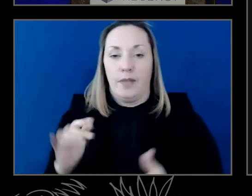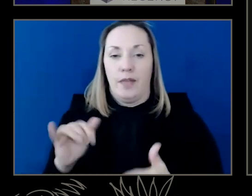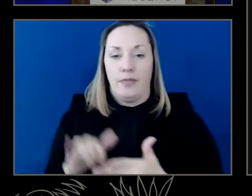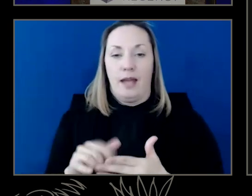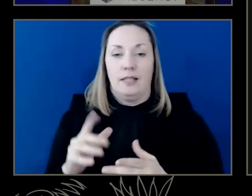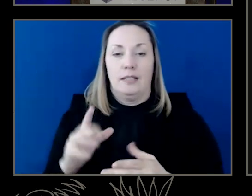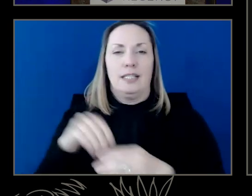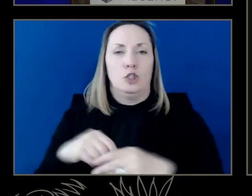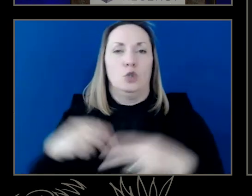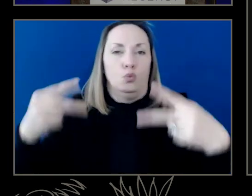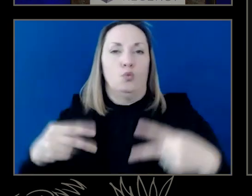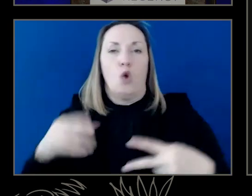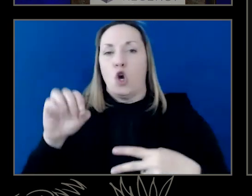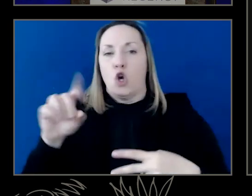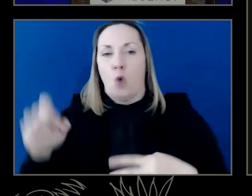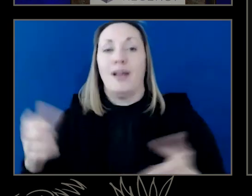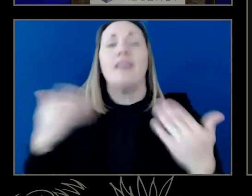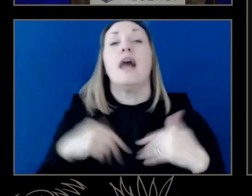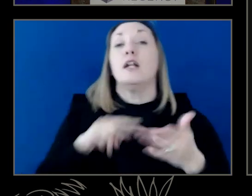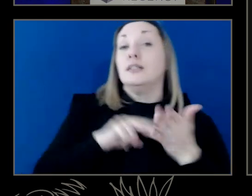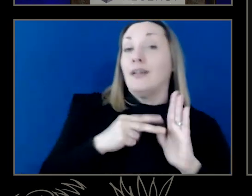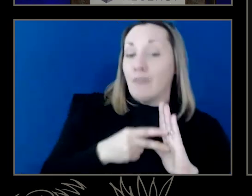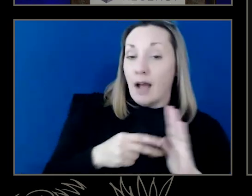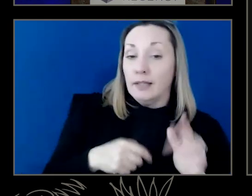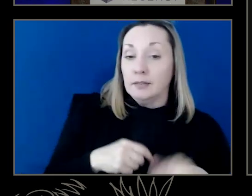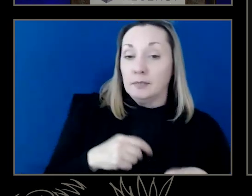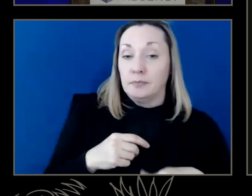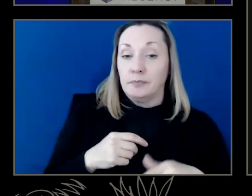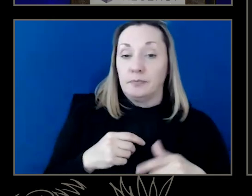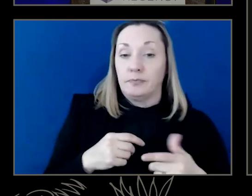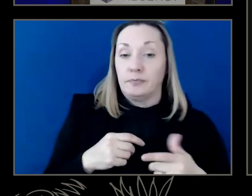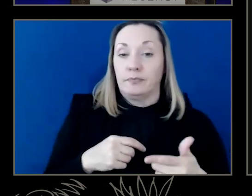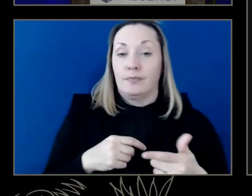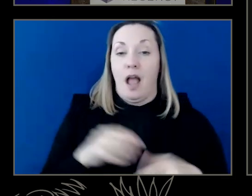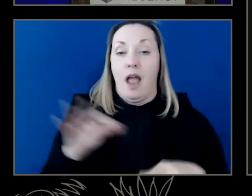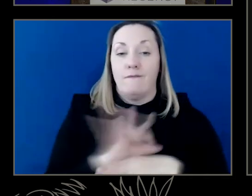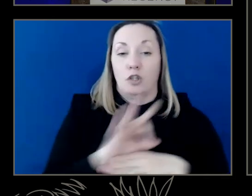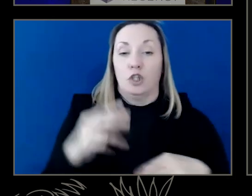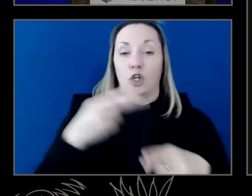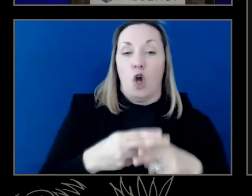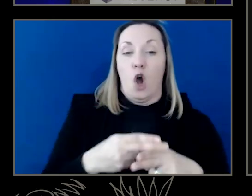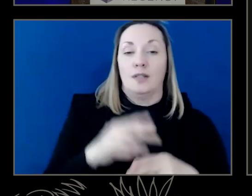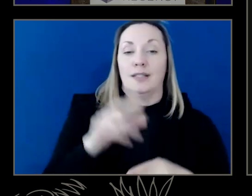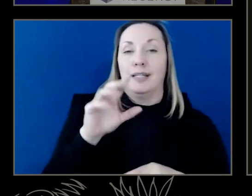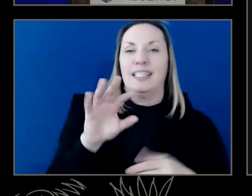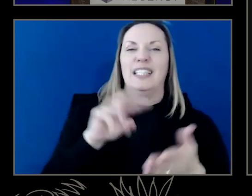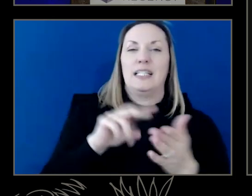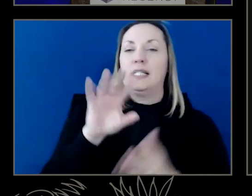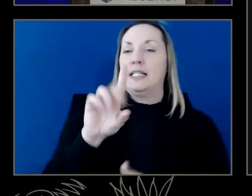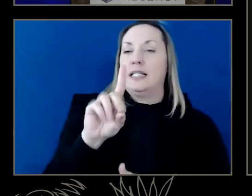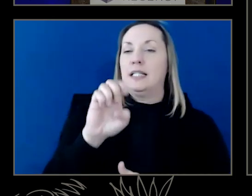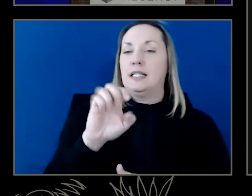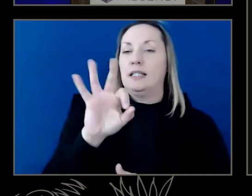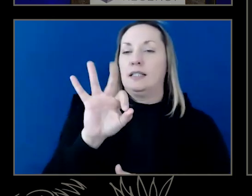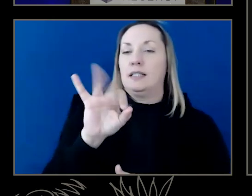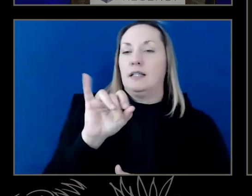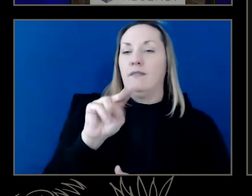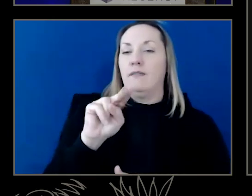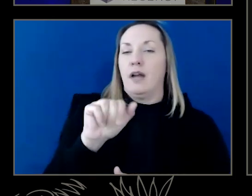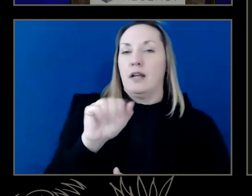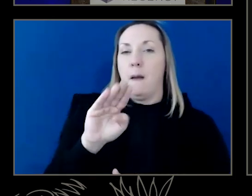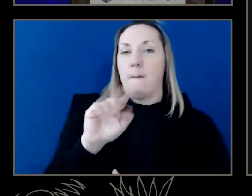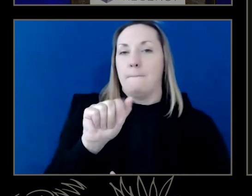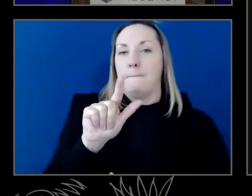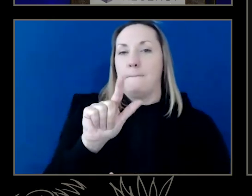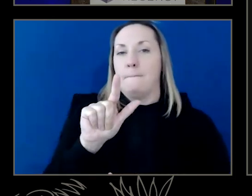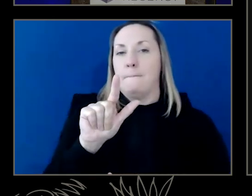Begin by defining a function called defineability for, which takes in the user as an input and returns the user's abilities.